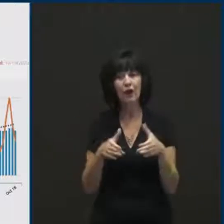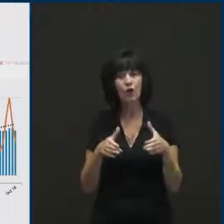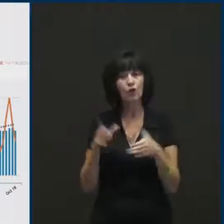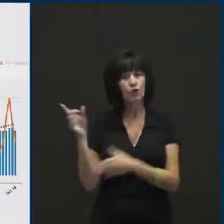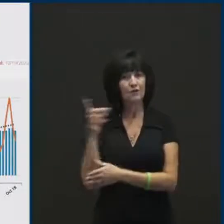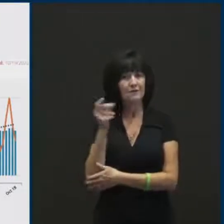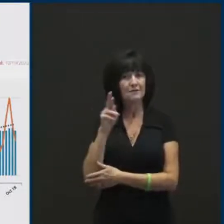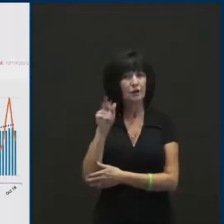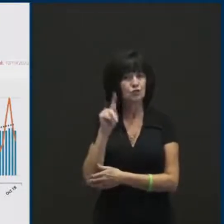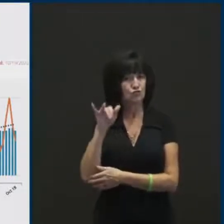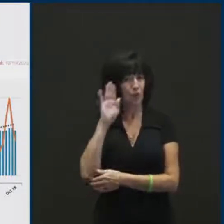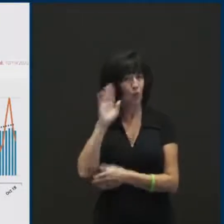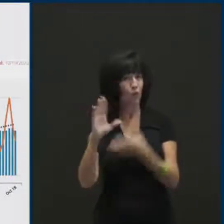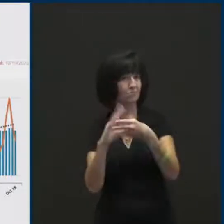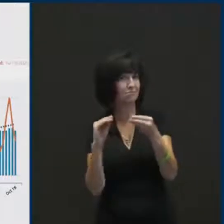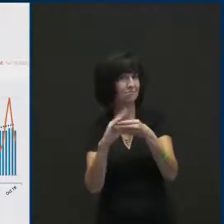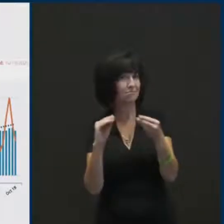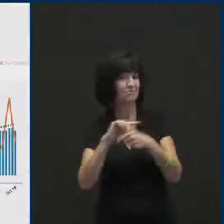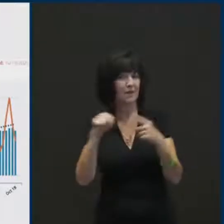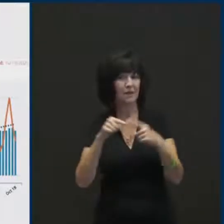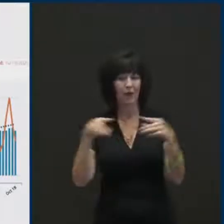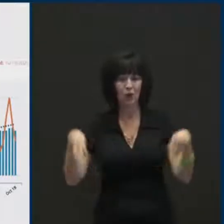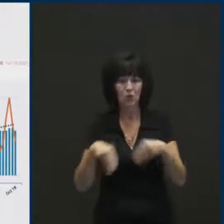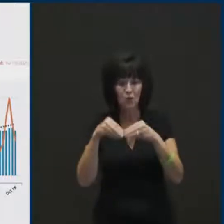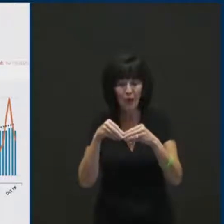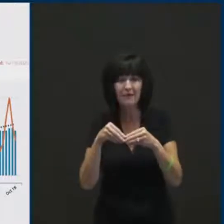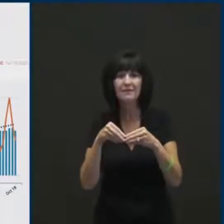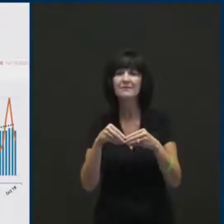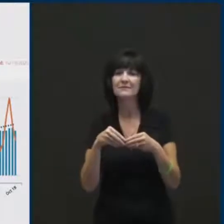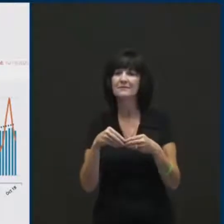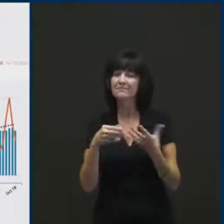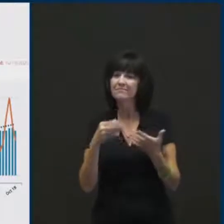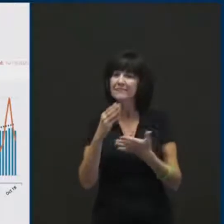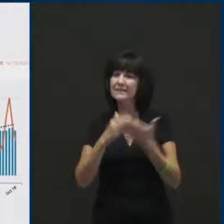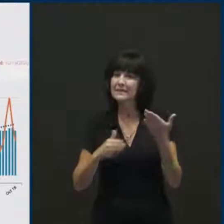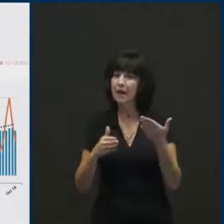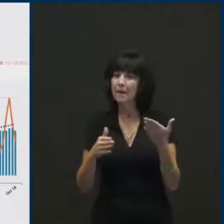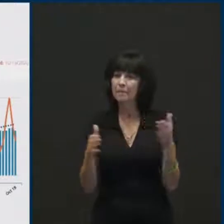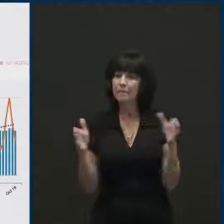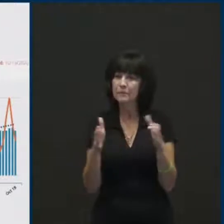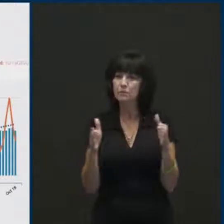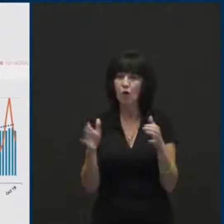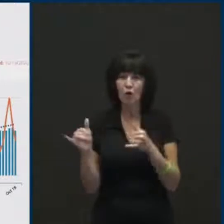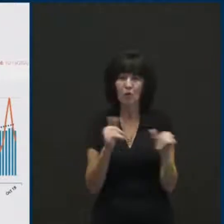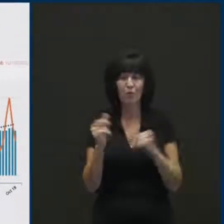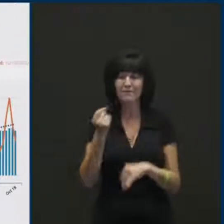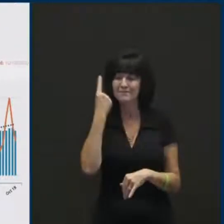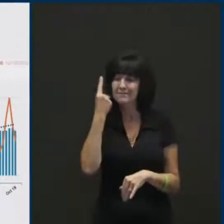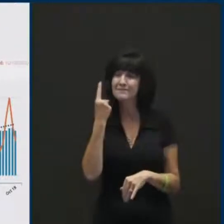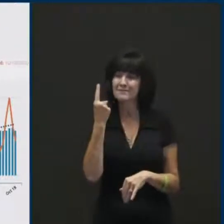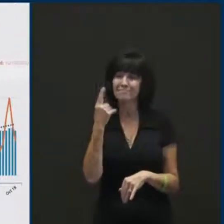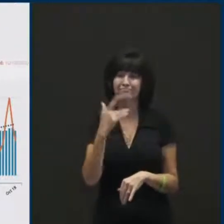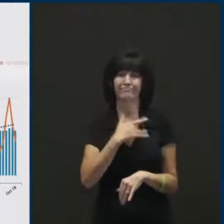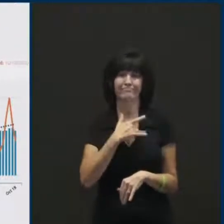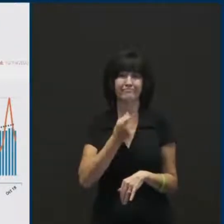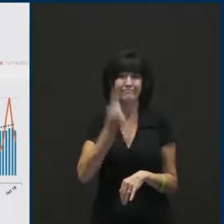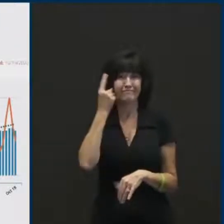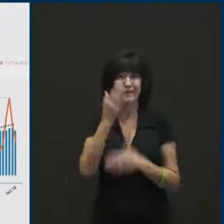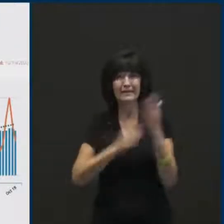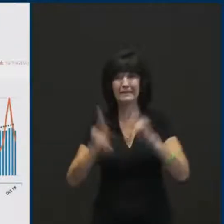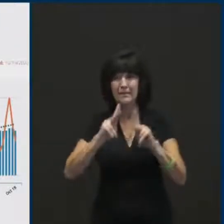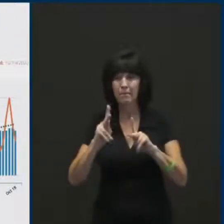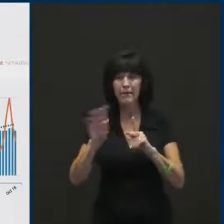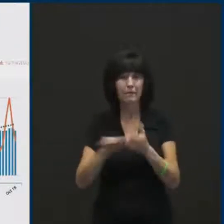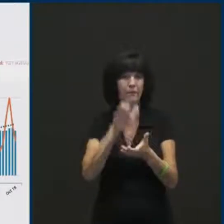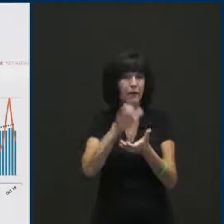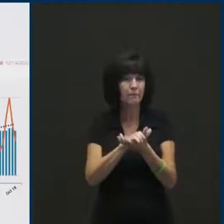social events and funerals and that type of thing, which feel like there's the kinds of things where your heart goes out to those folks getting married, to